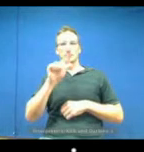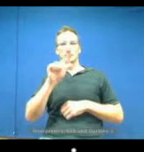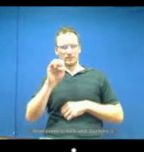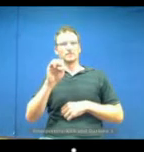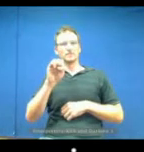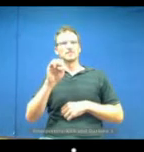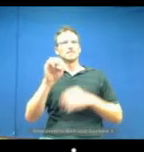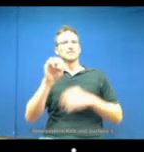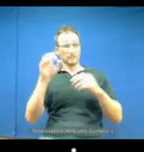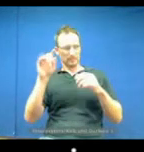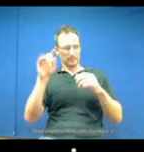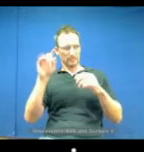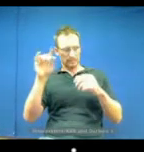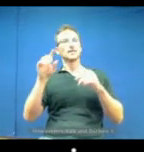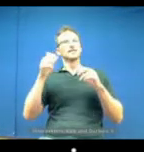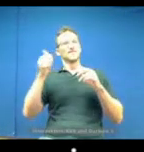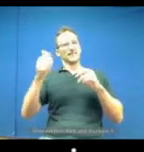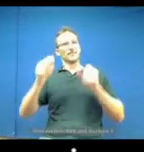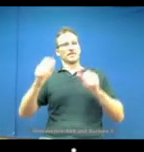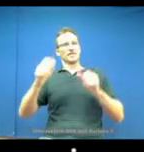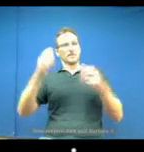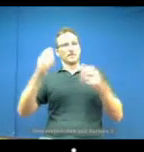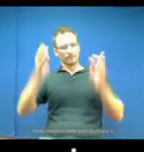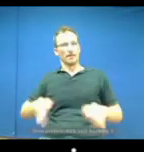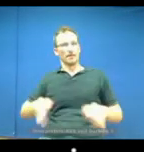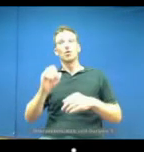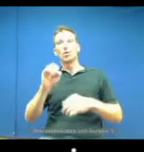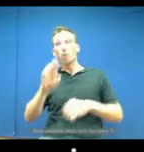consent to the entry of a protective order.